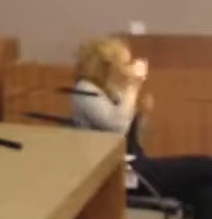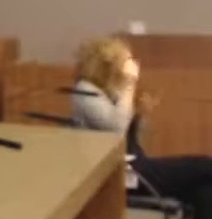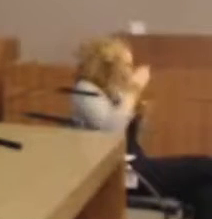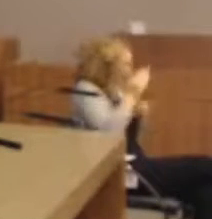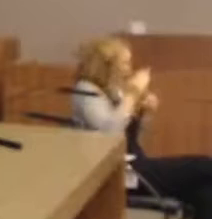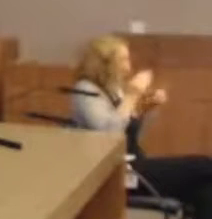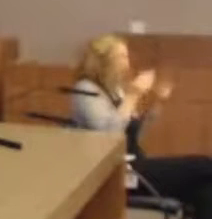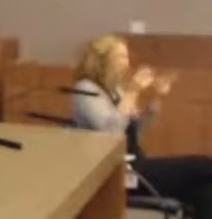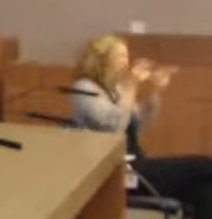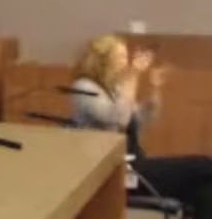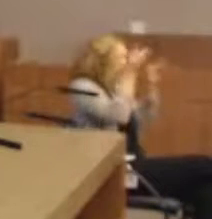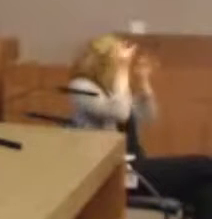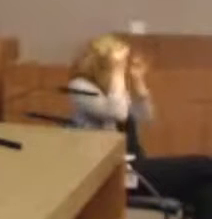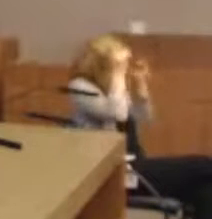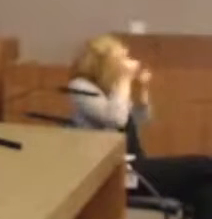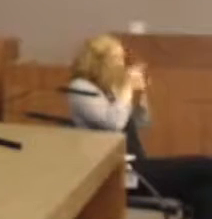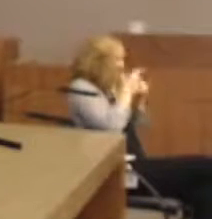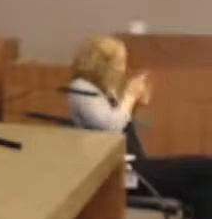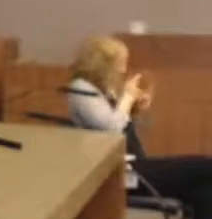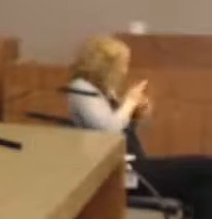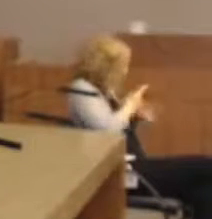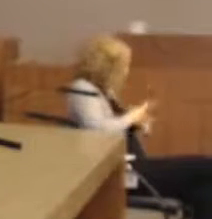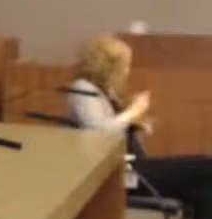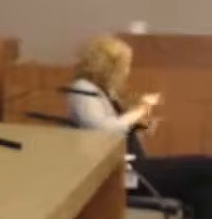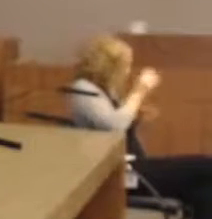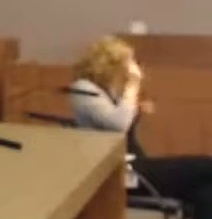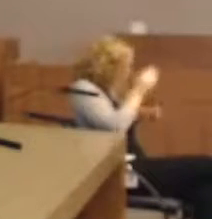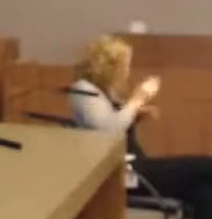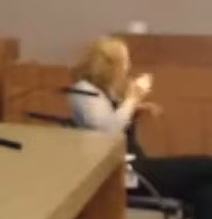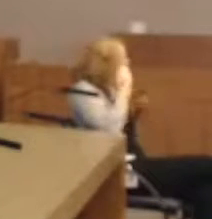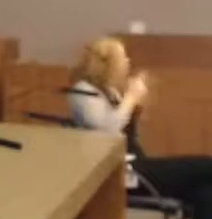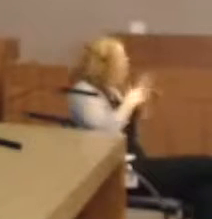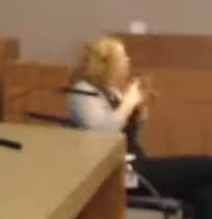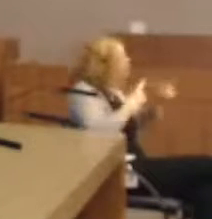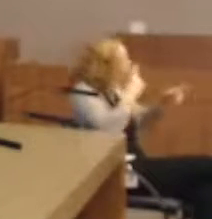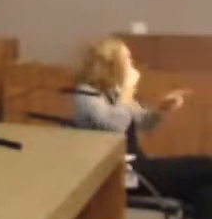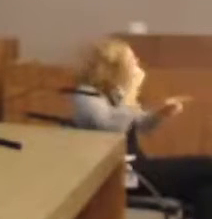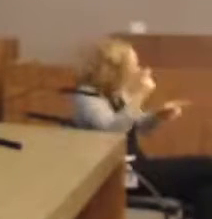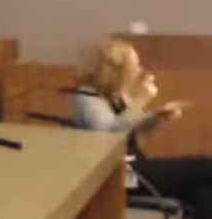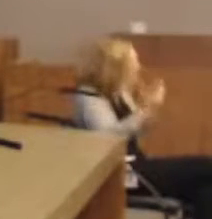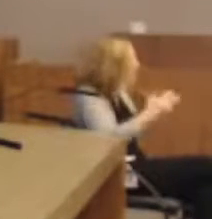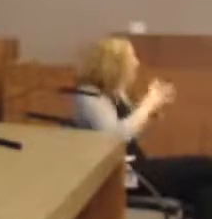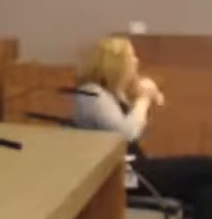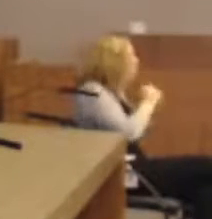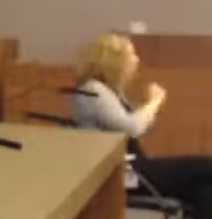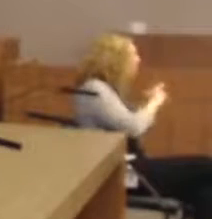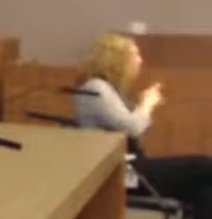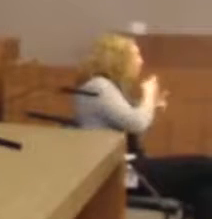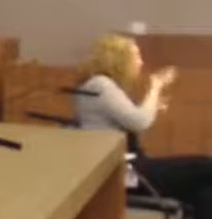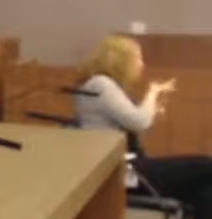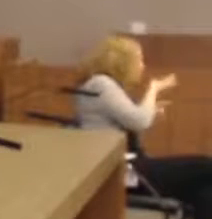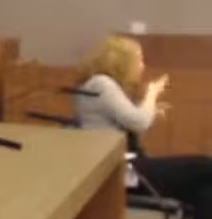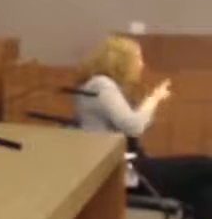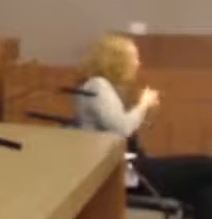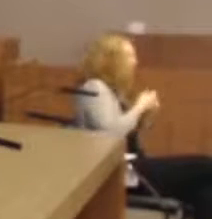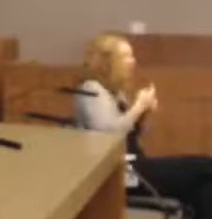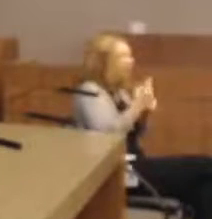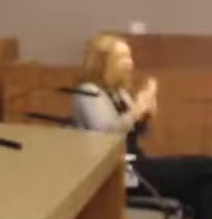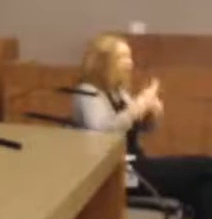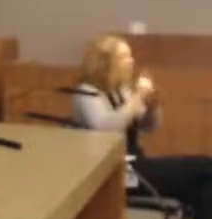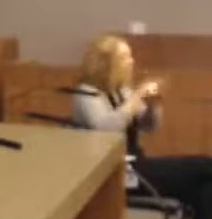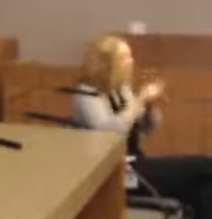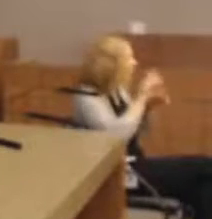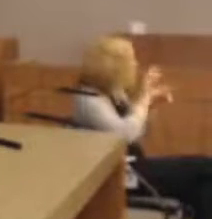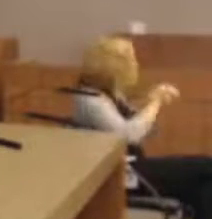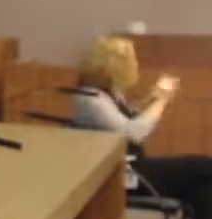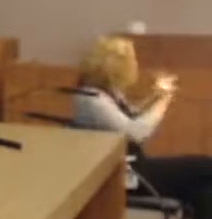the information and make sense out of it. You know how you have a dream and, you know, maybe you talk to a friend on Wednesday and then a couple of days later that person